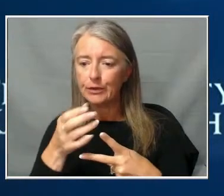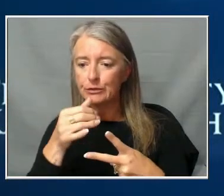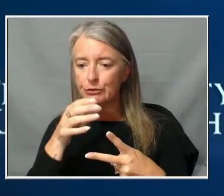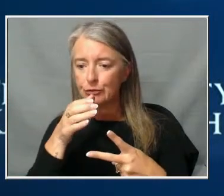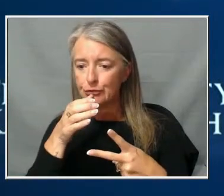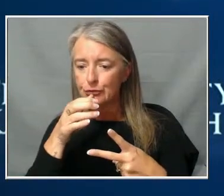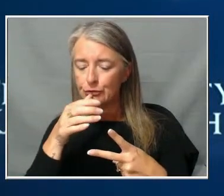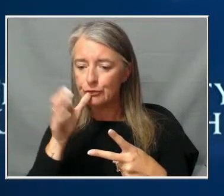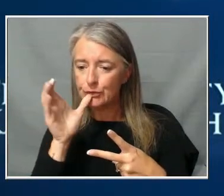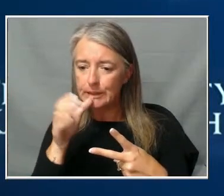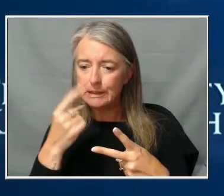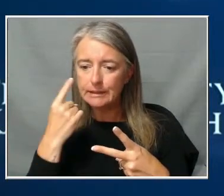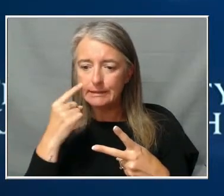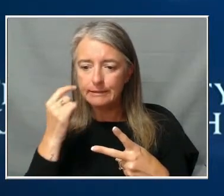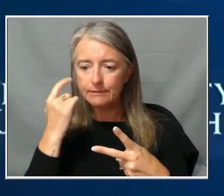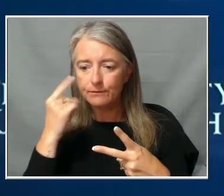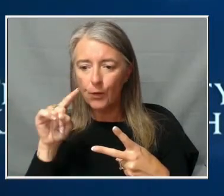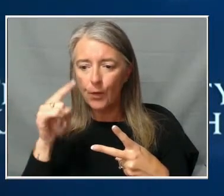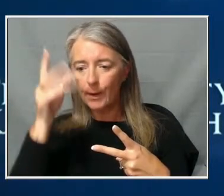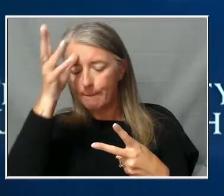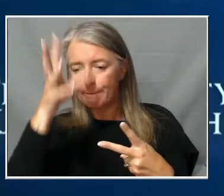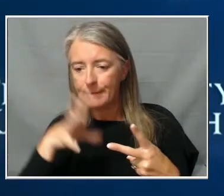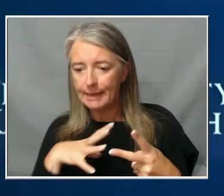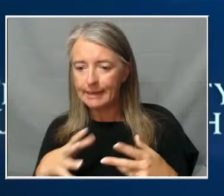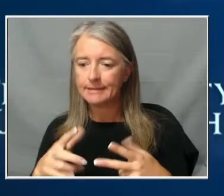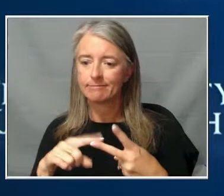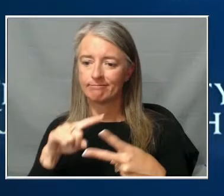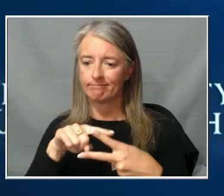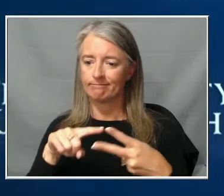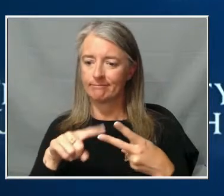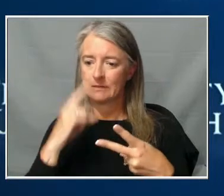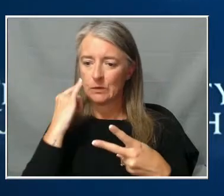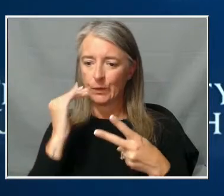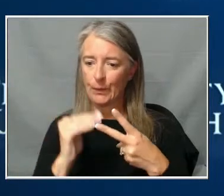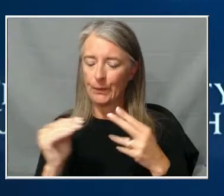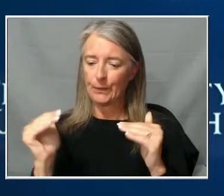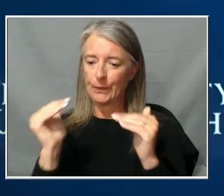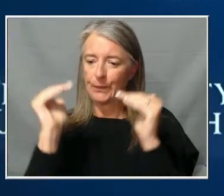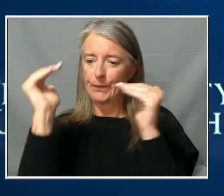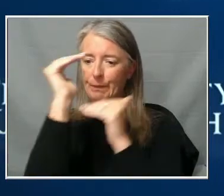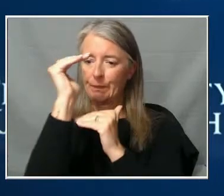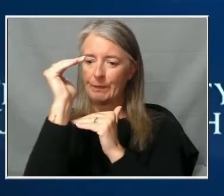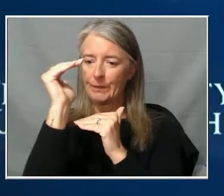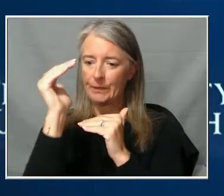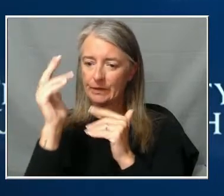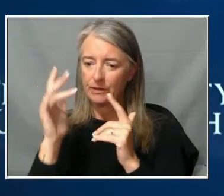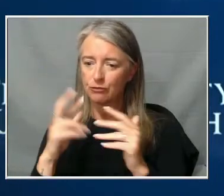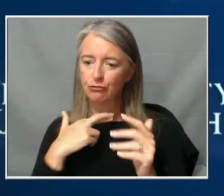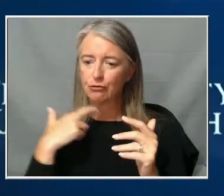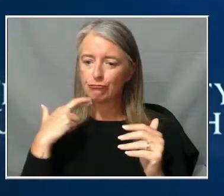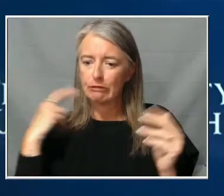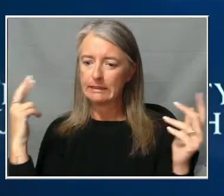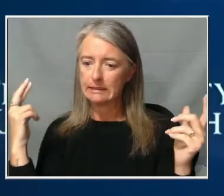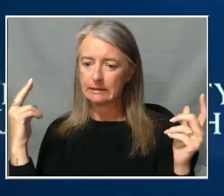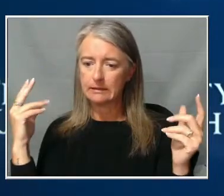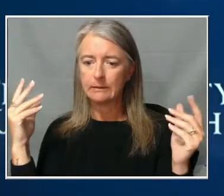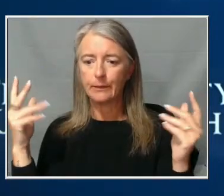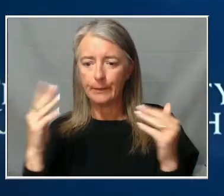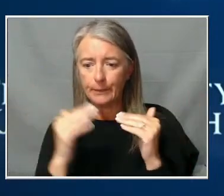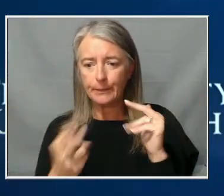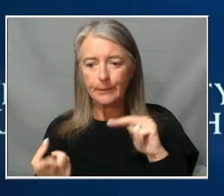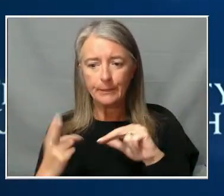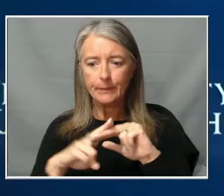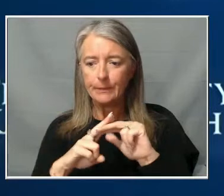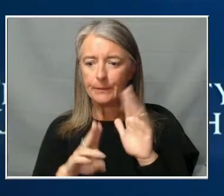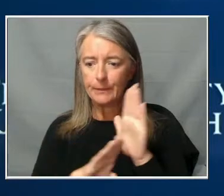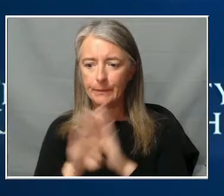men. And once you get to those thresholds, the risks accelerate rapidly. So while I don't think it's accurate to